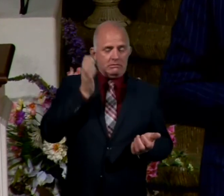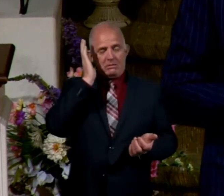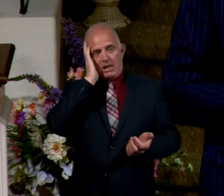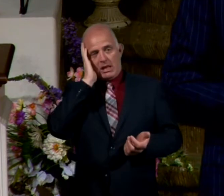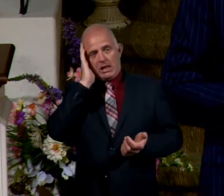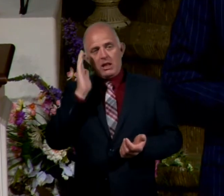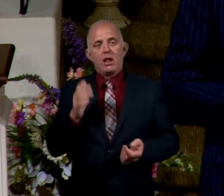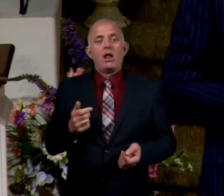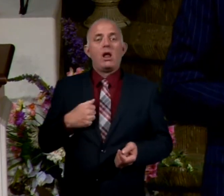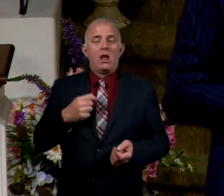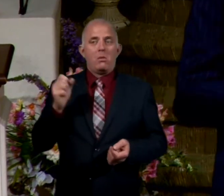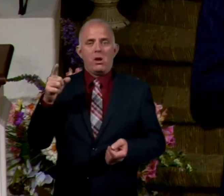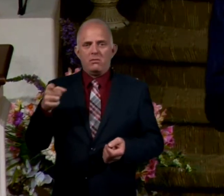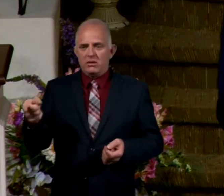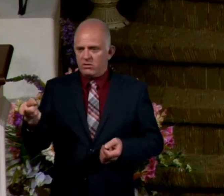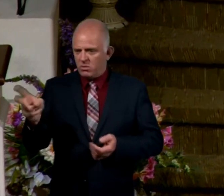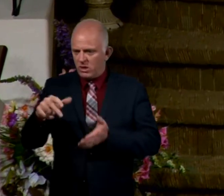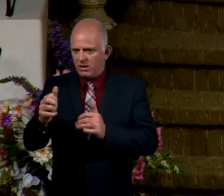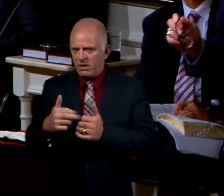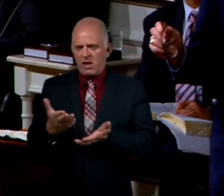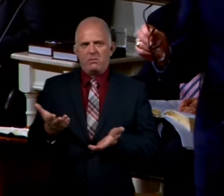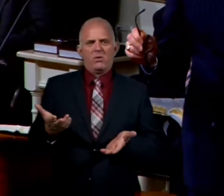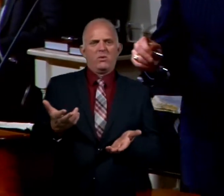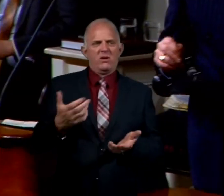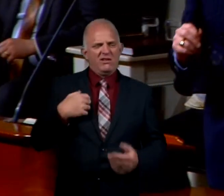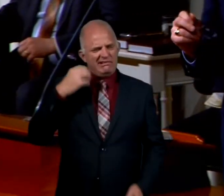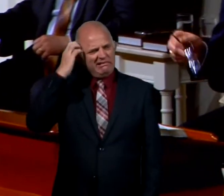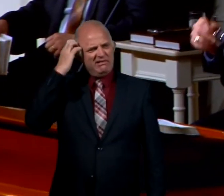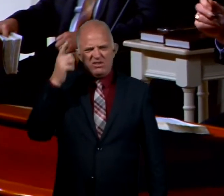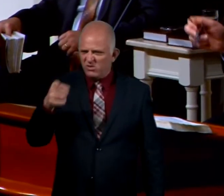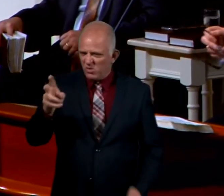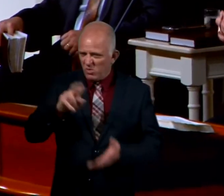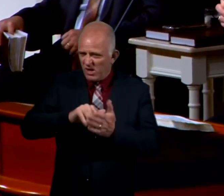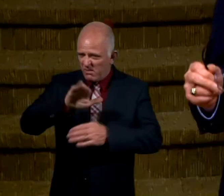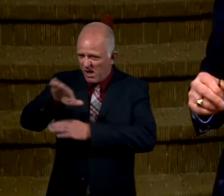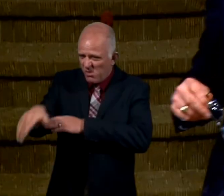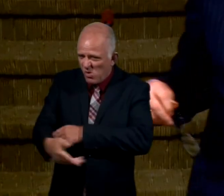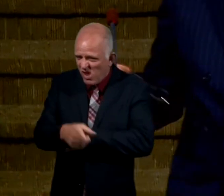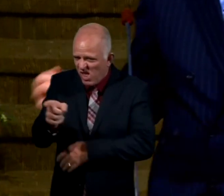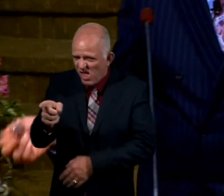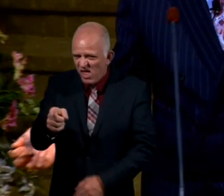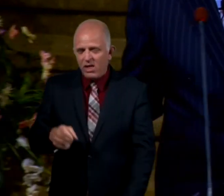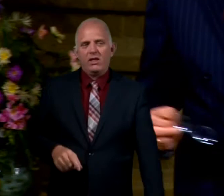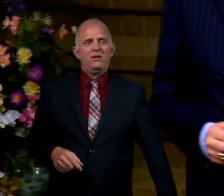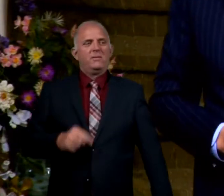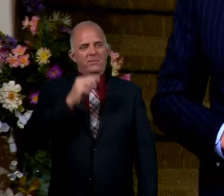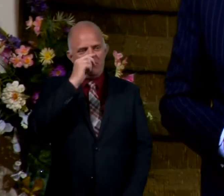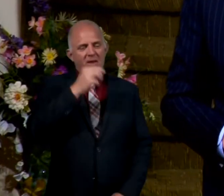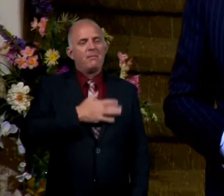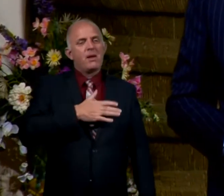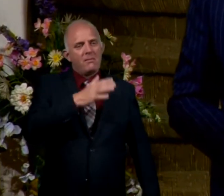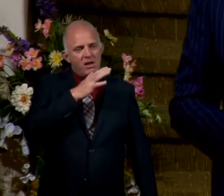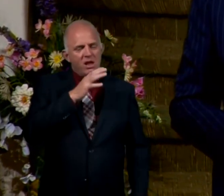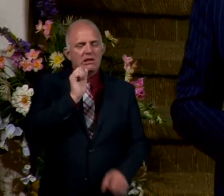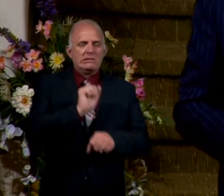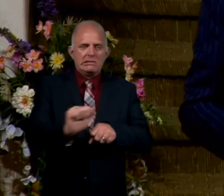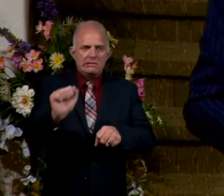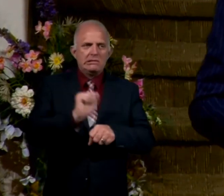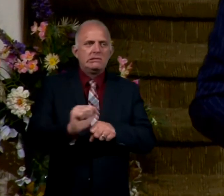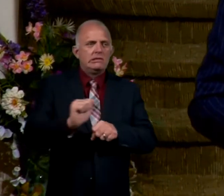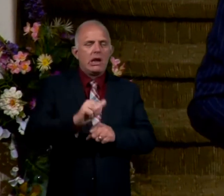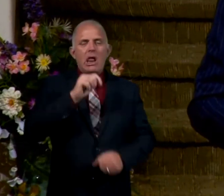Mom? She's just a hardworking person. Work was not a have to, it was a get to. And I am